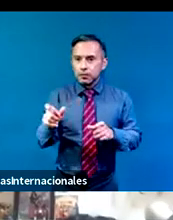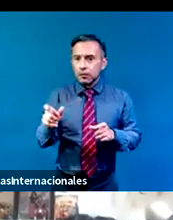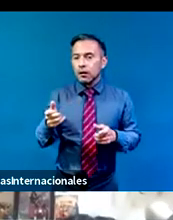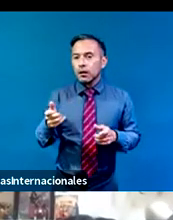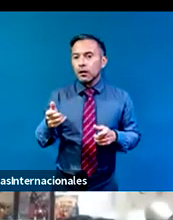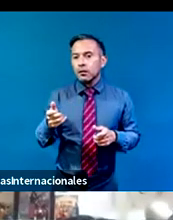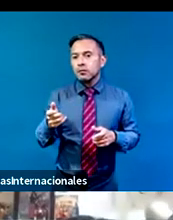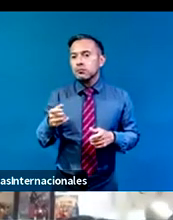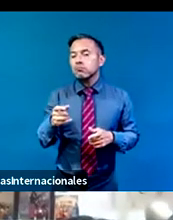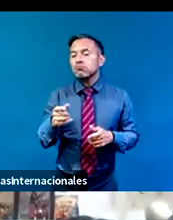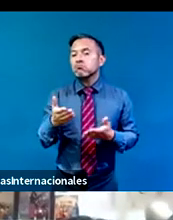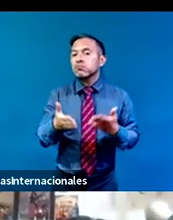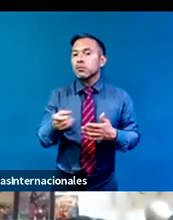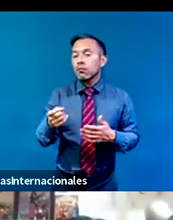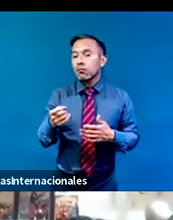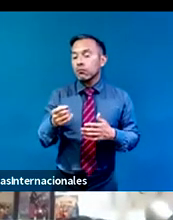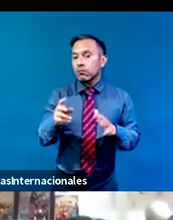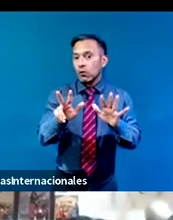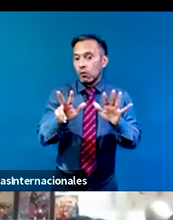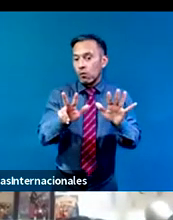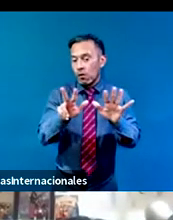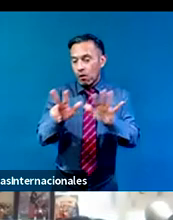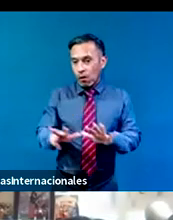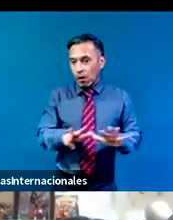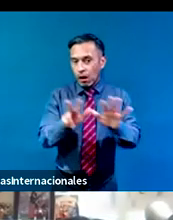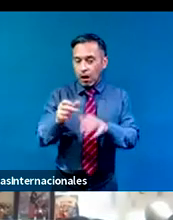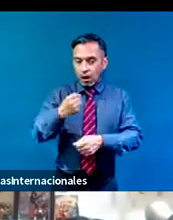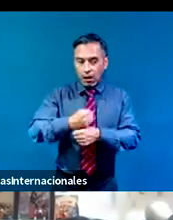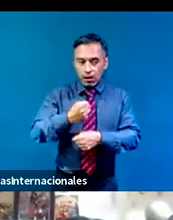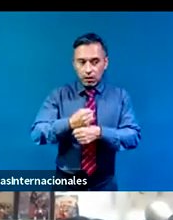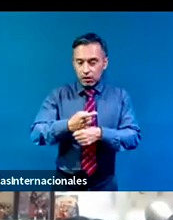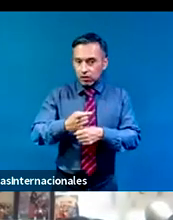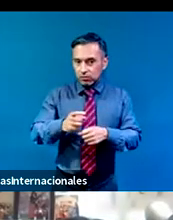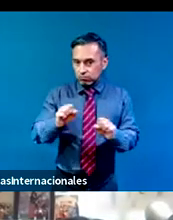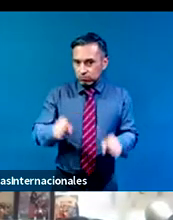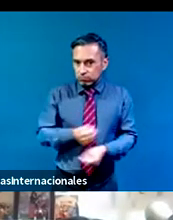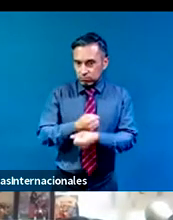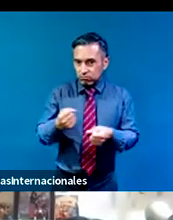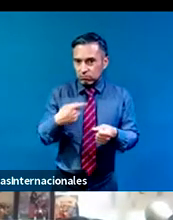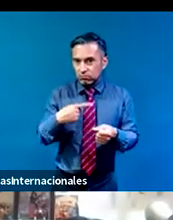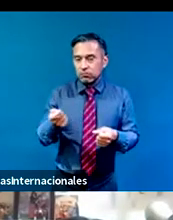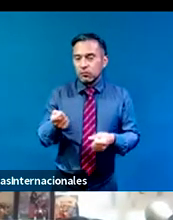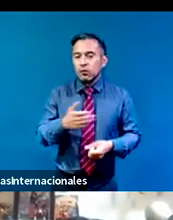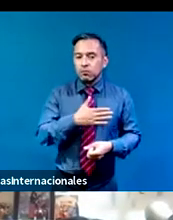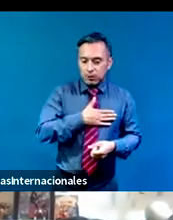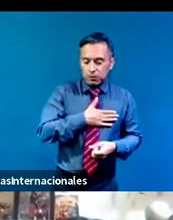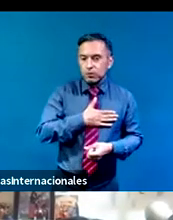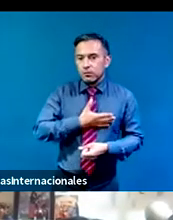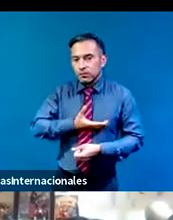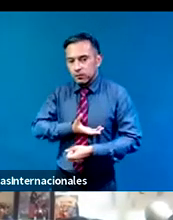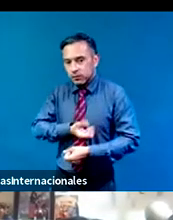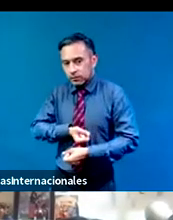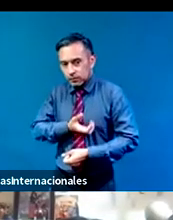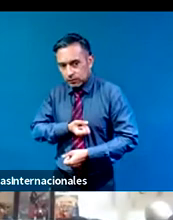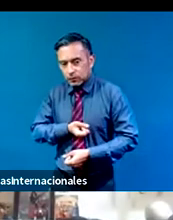breaks to do pumping for milk or to be able to have interjections of childcare. And that flexibility is critical. They might be able to work